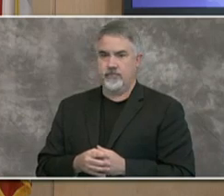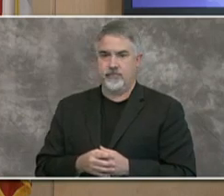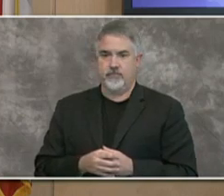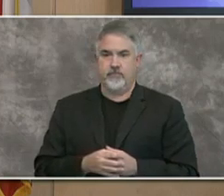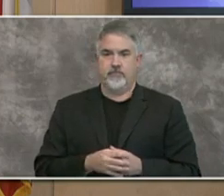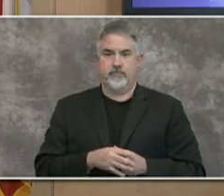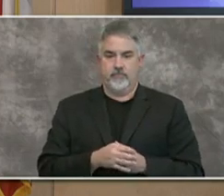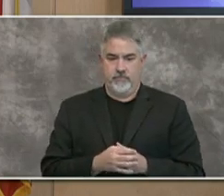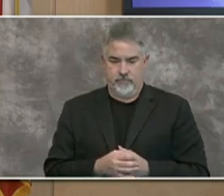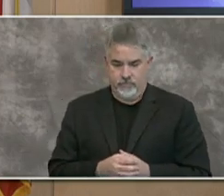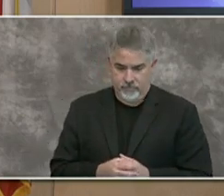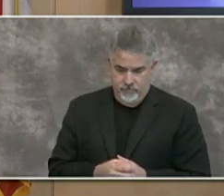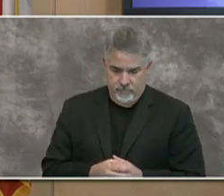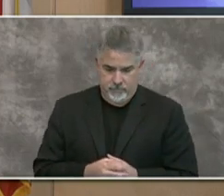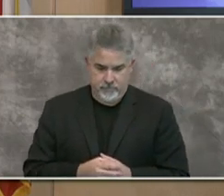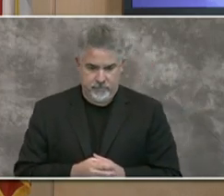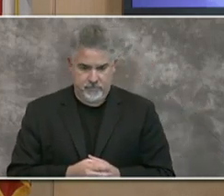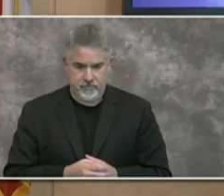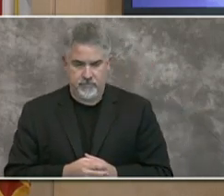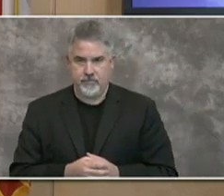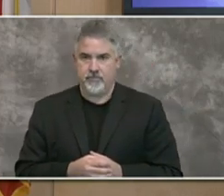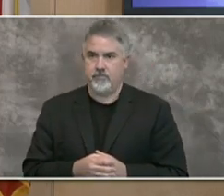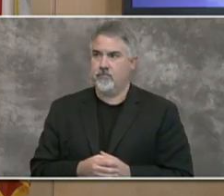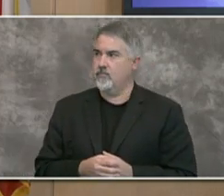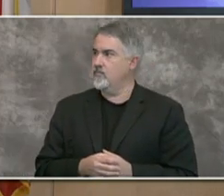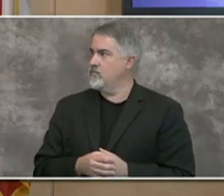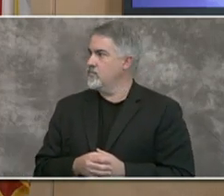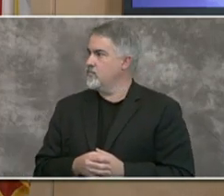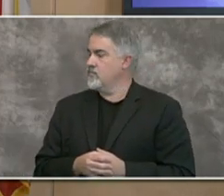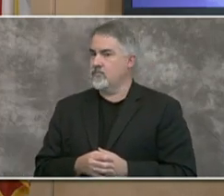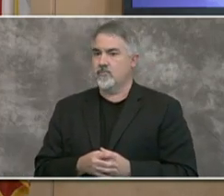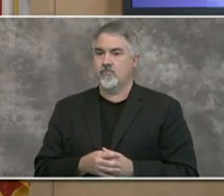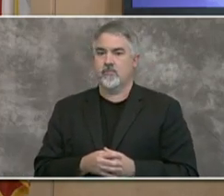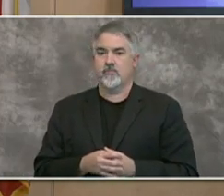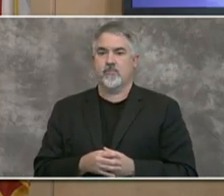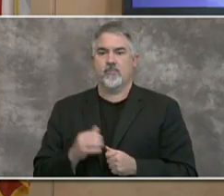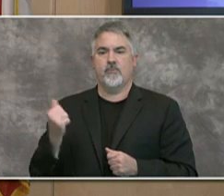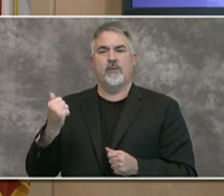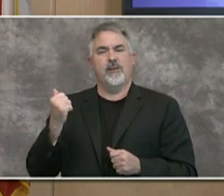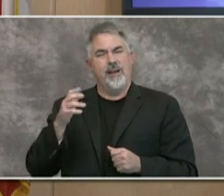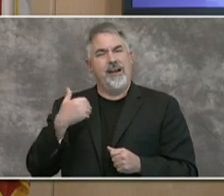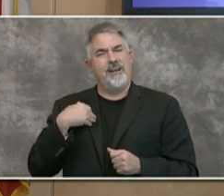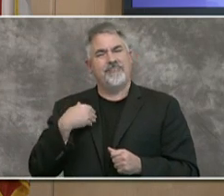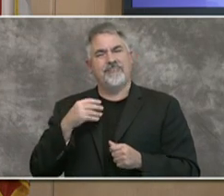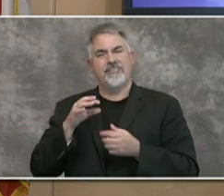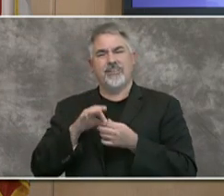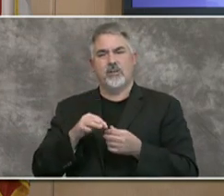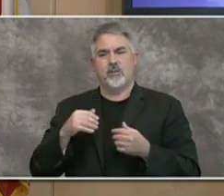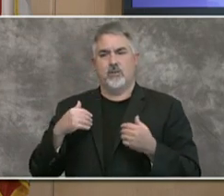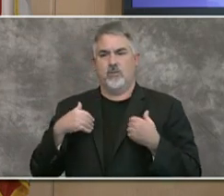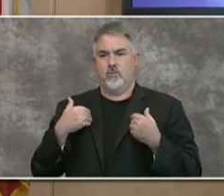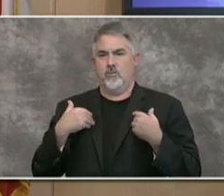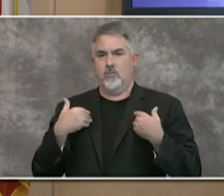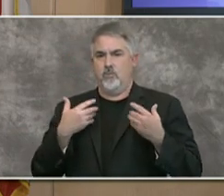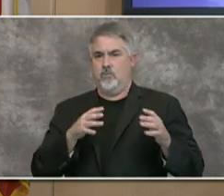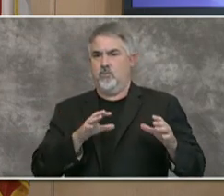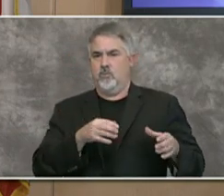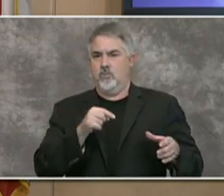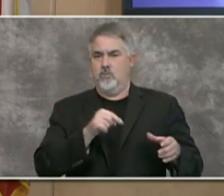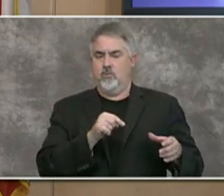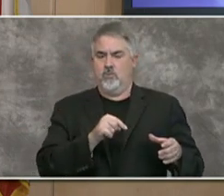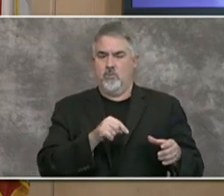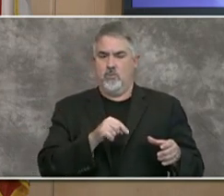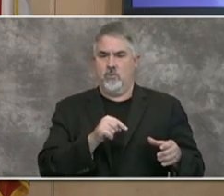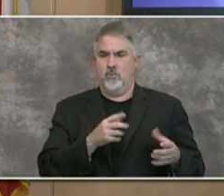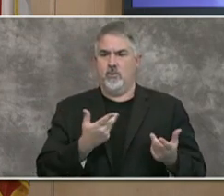Chairman Cox. This one is from Angela Torres. Is there a connection between young people infected with COVID-19 and illegal